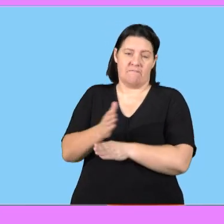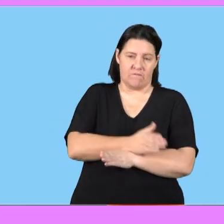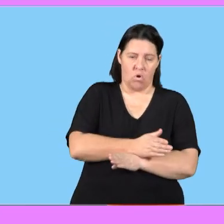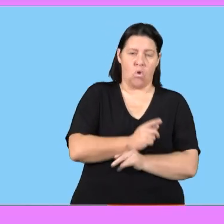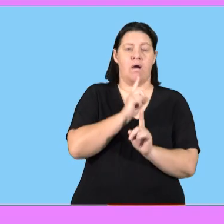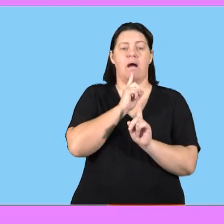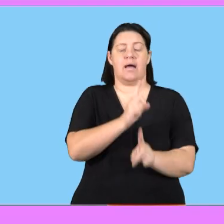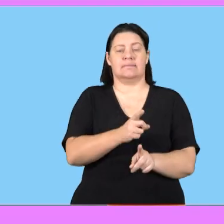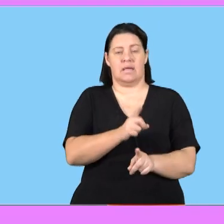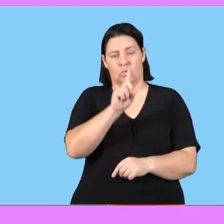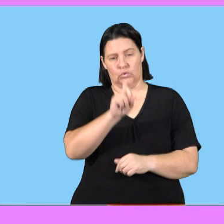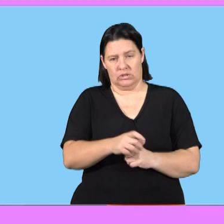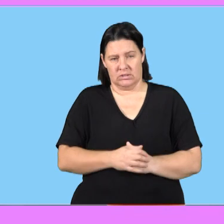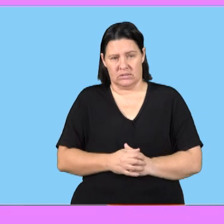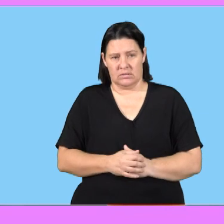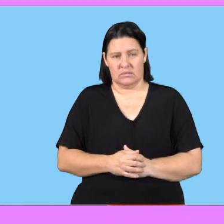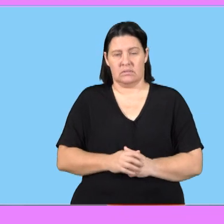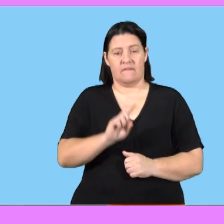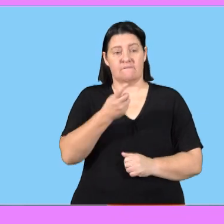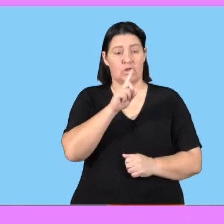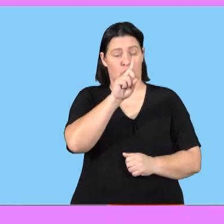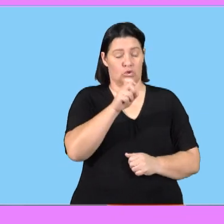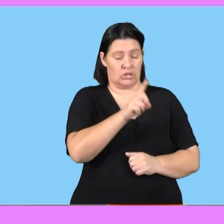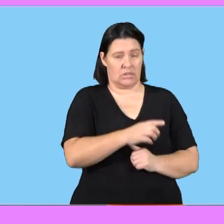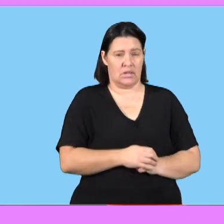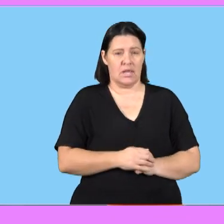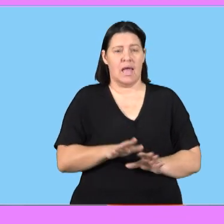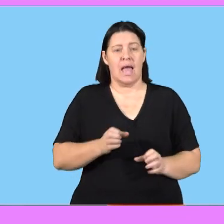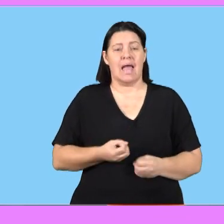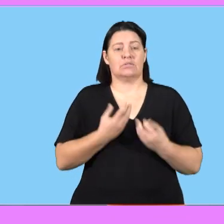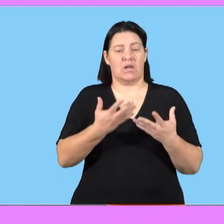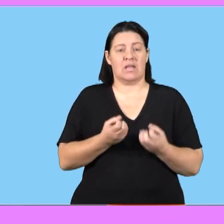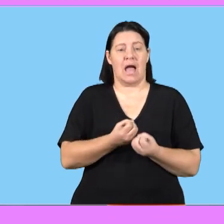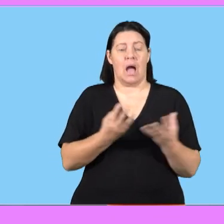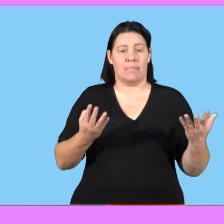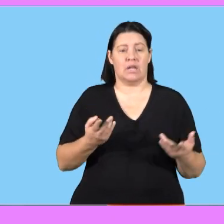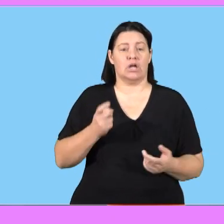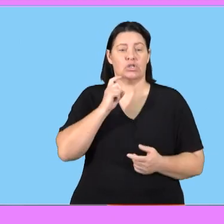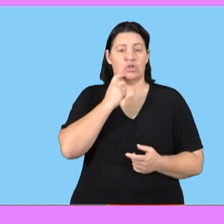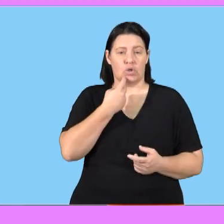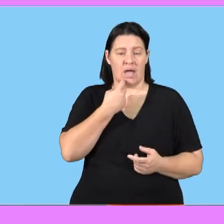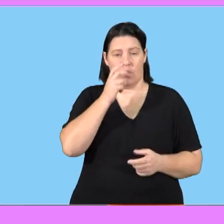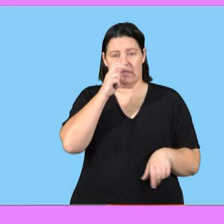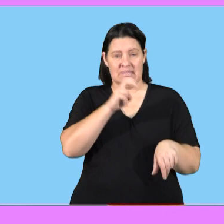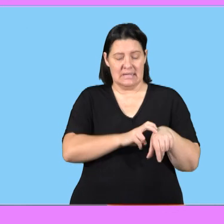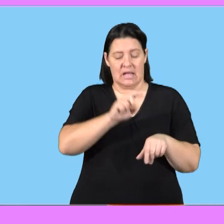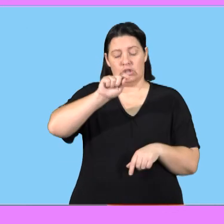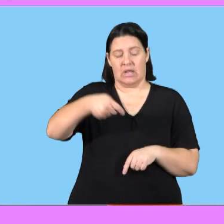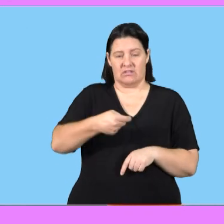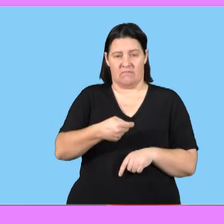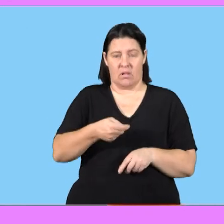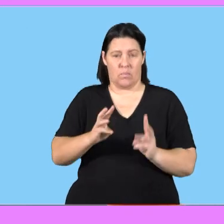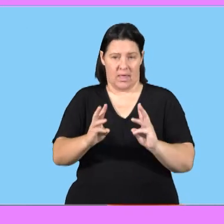even answer your questions. The first question, express the amount of sugar needed in decimal